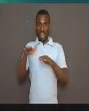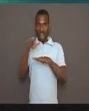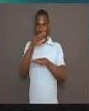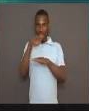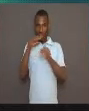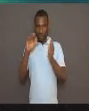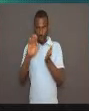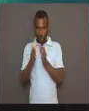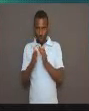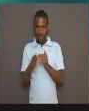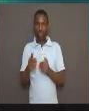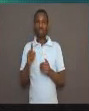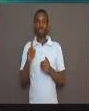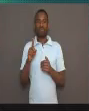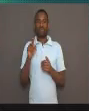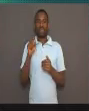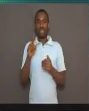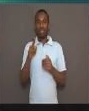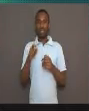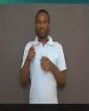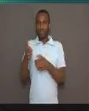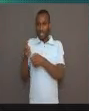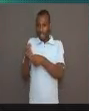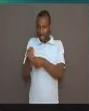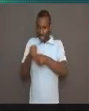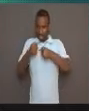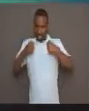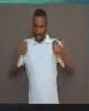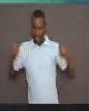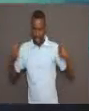to act like a stretched, elastic skin.